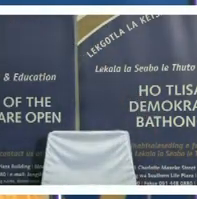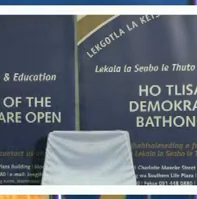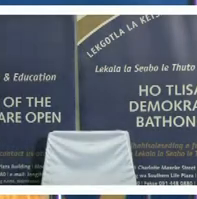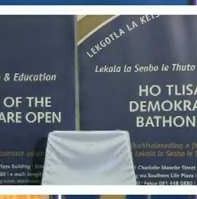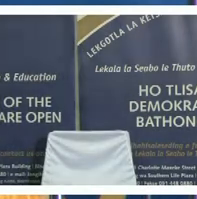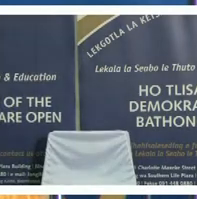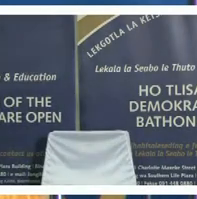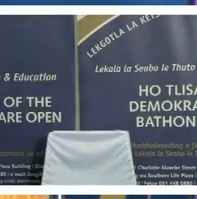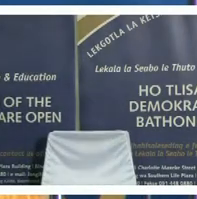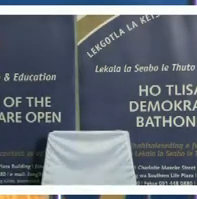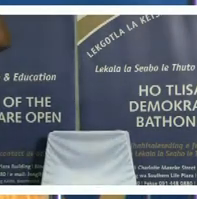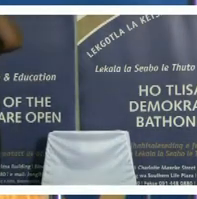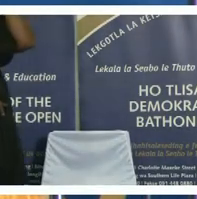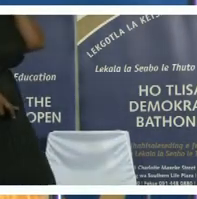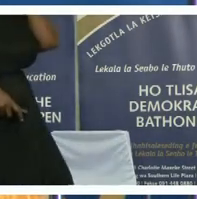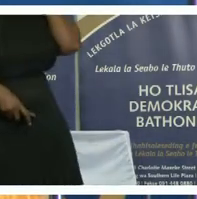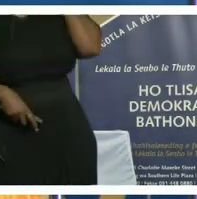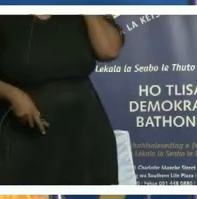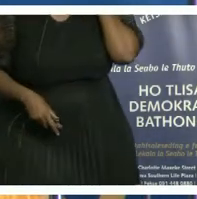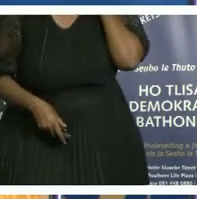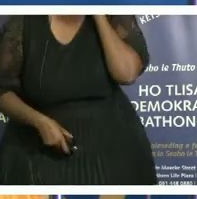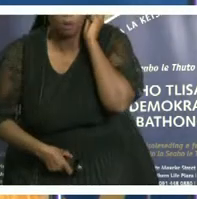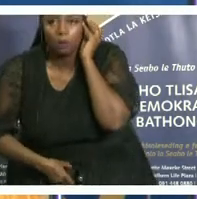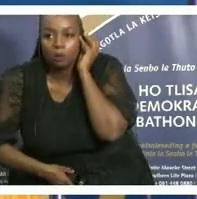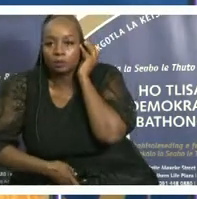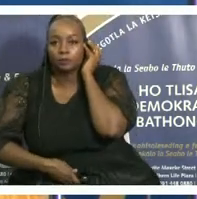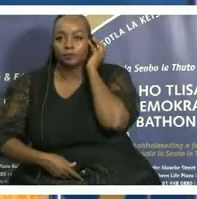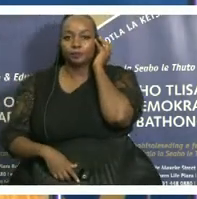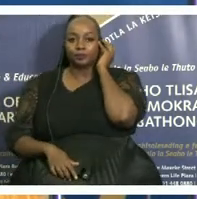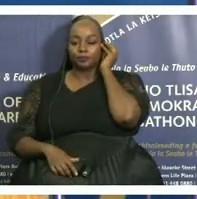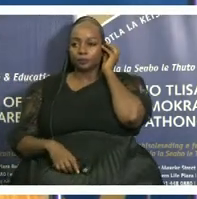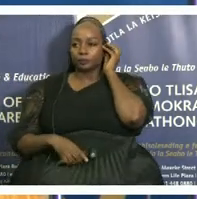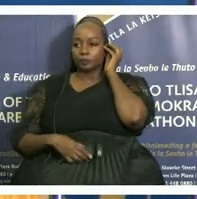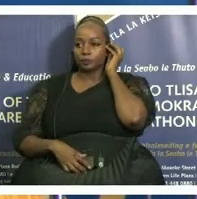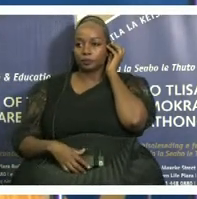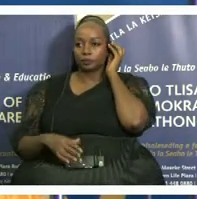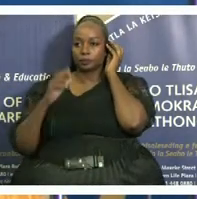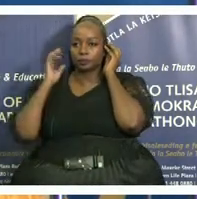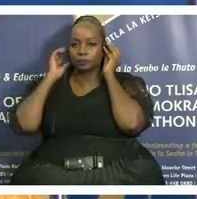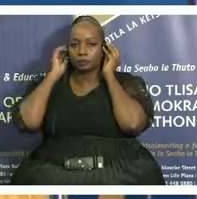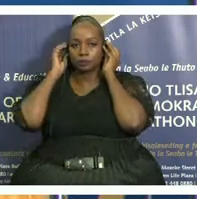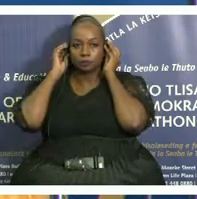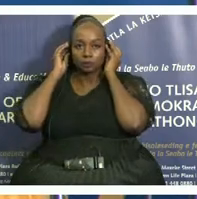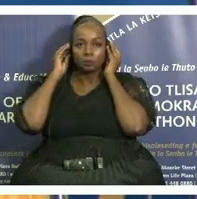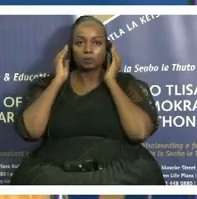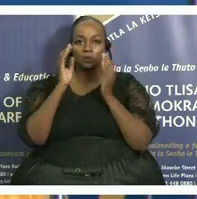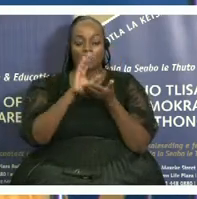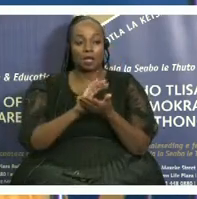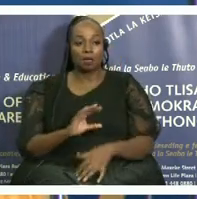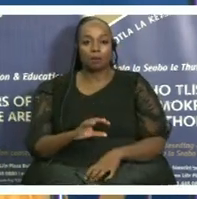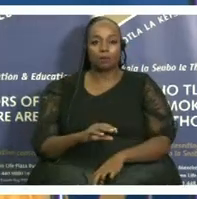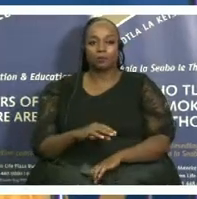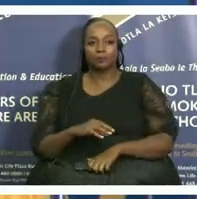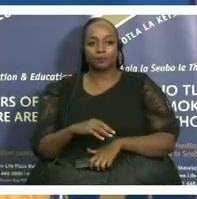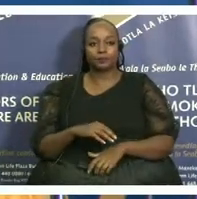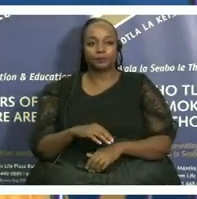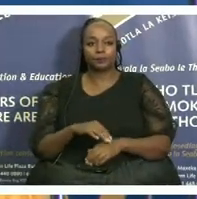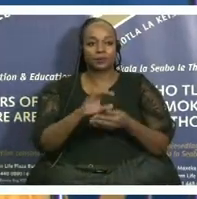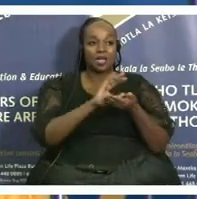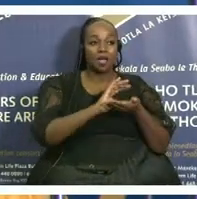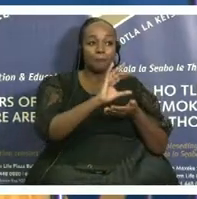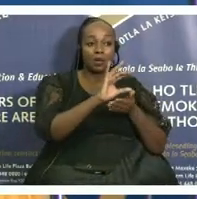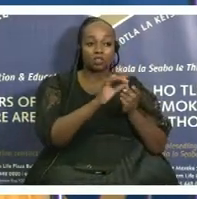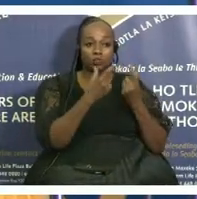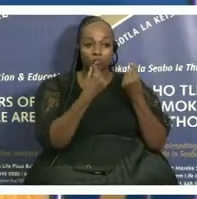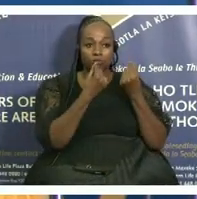Where we have money allocated, but because of our